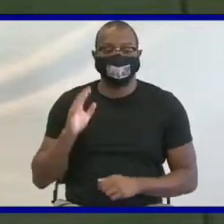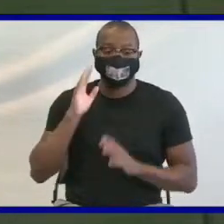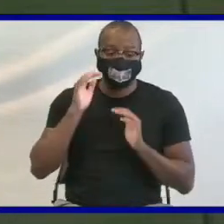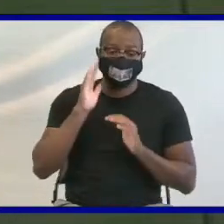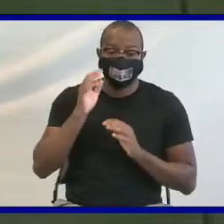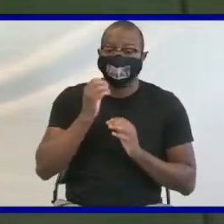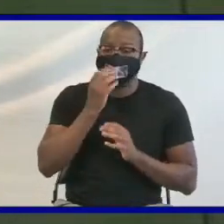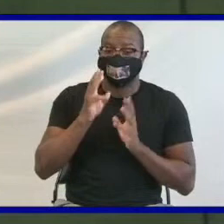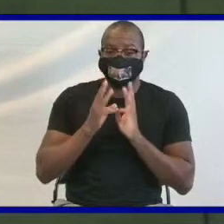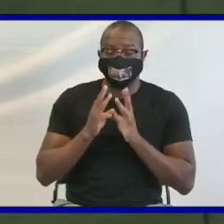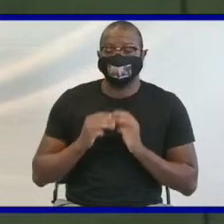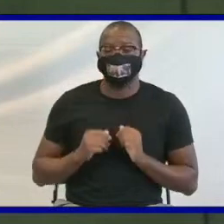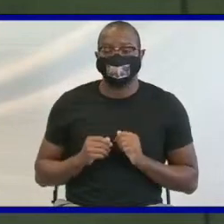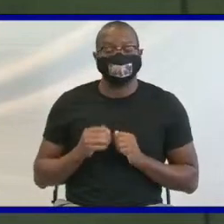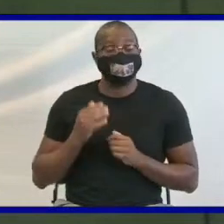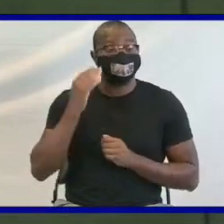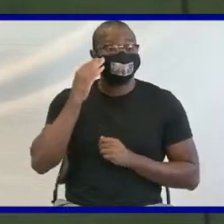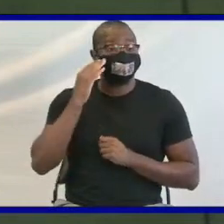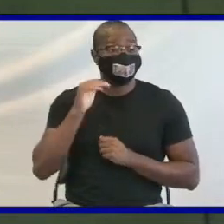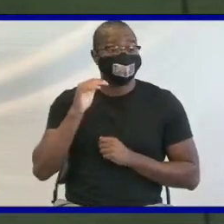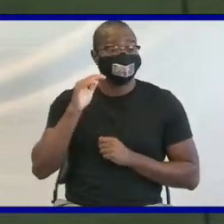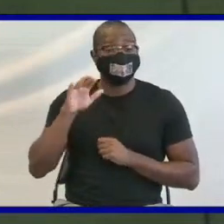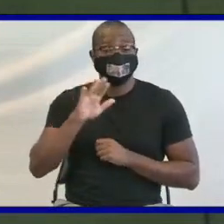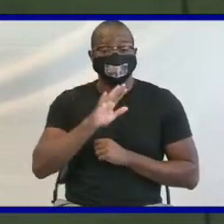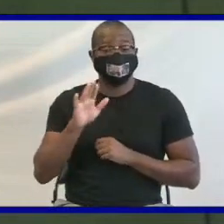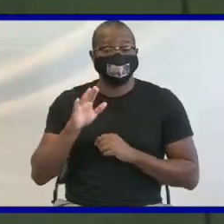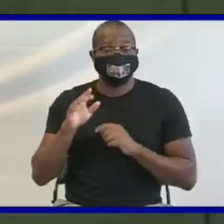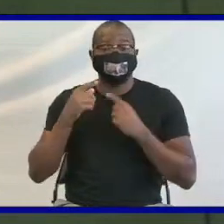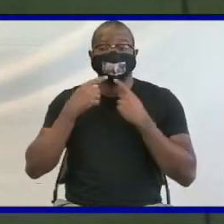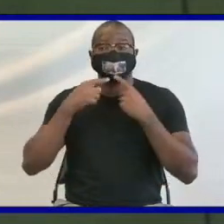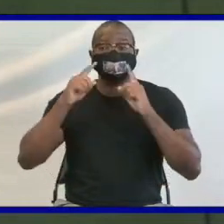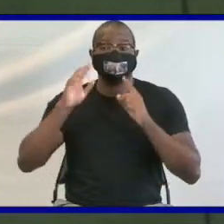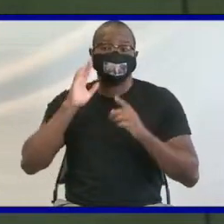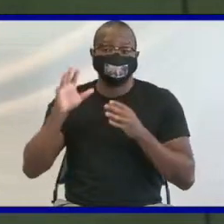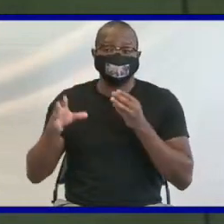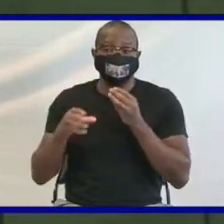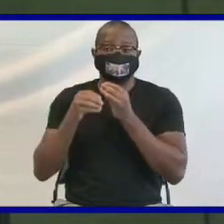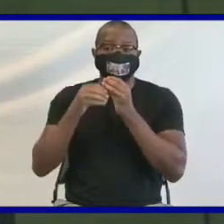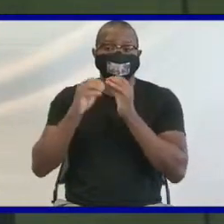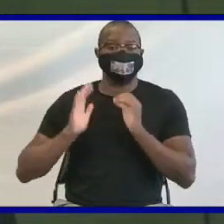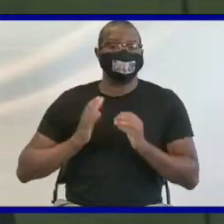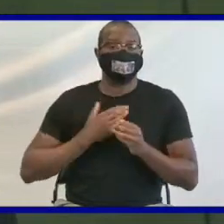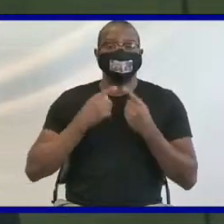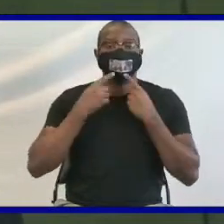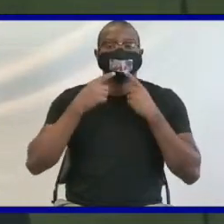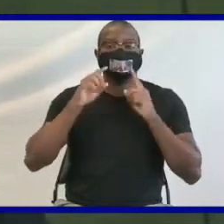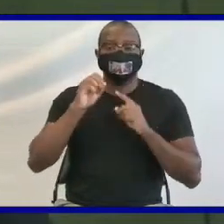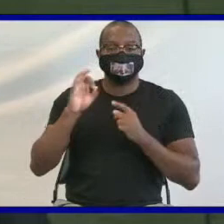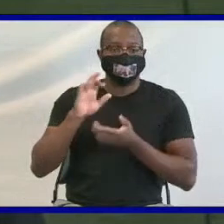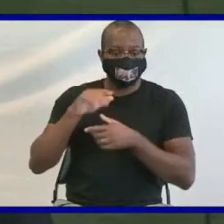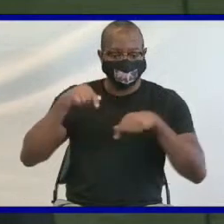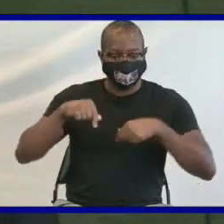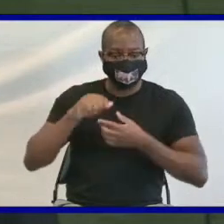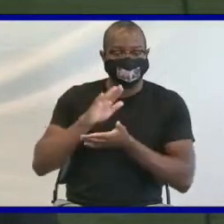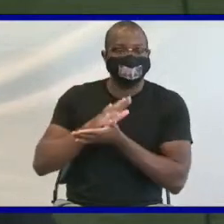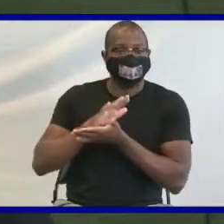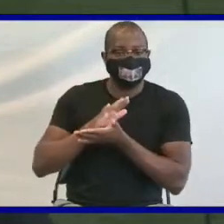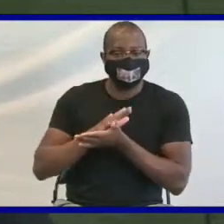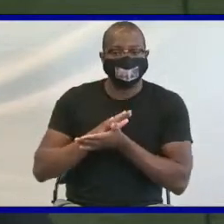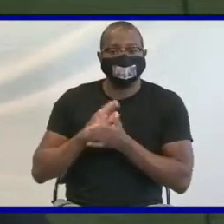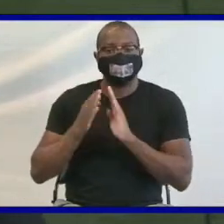linkage. Know that your achievements will add to the collective success of our institution, our community, and our